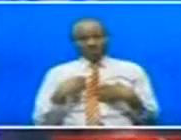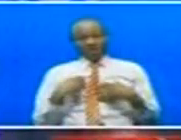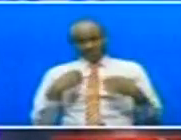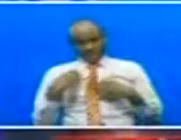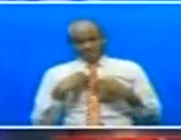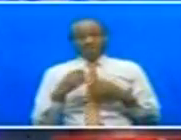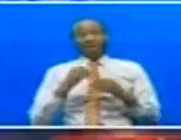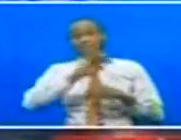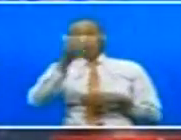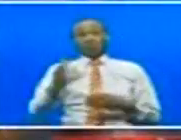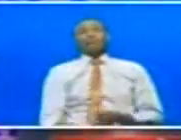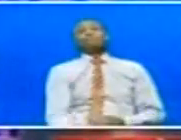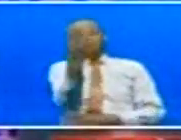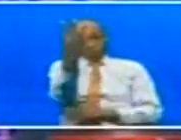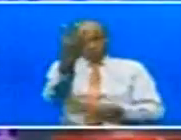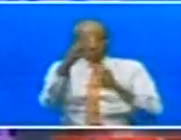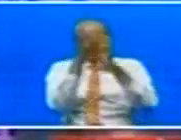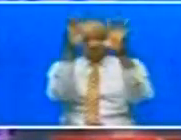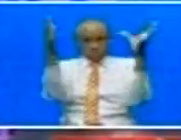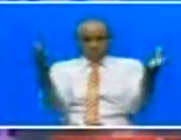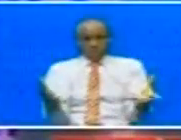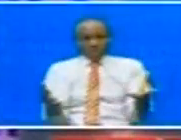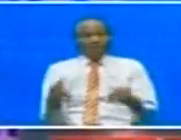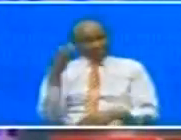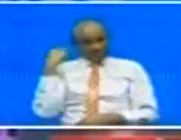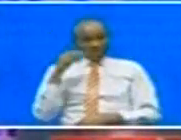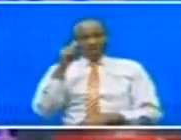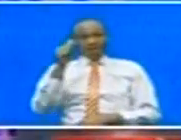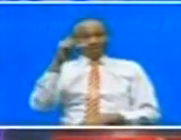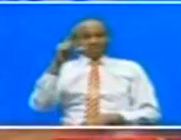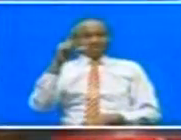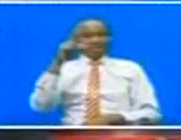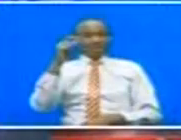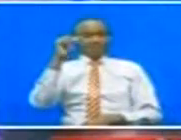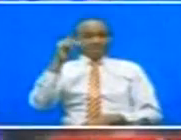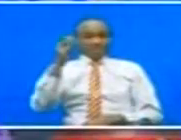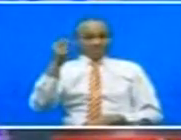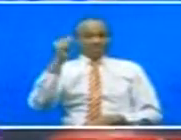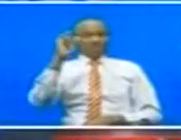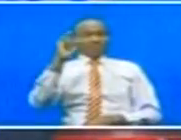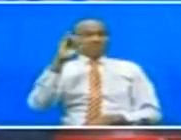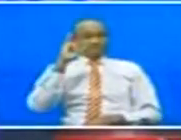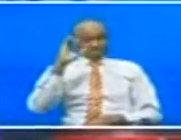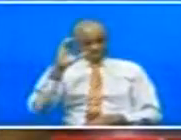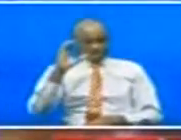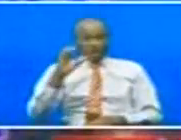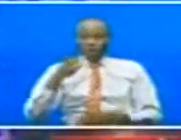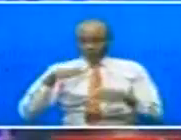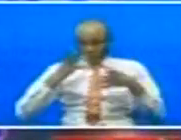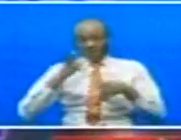eruption, like it happened in the Atlantic Ocean and also at the Iceland, and then there was a